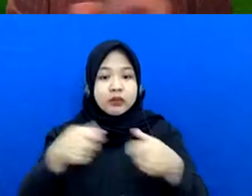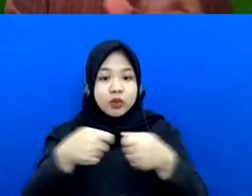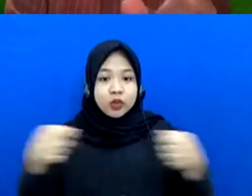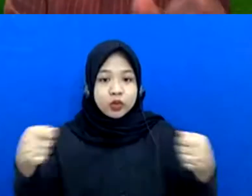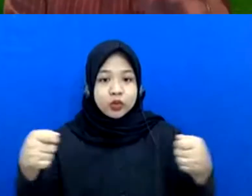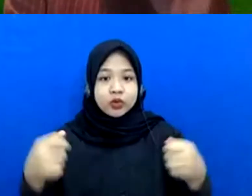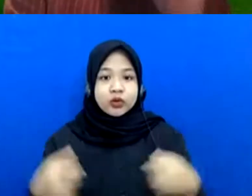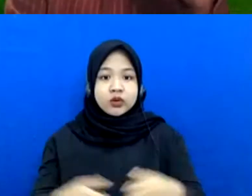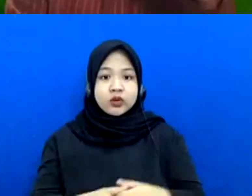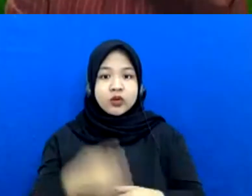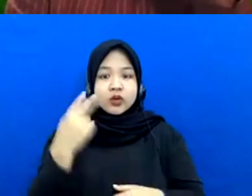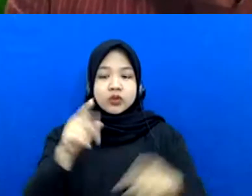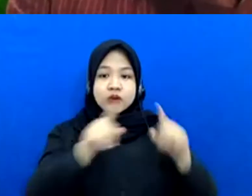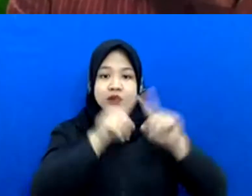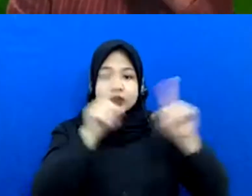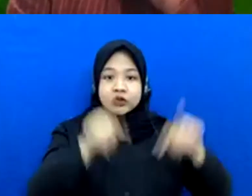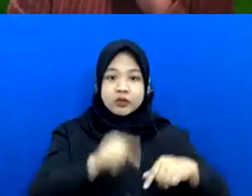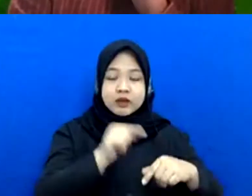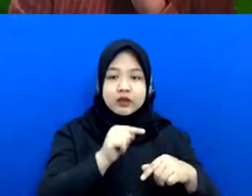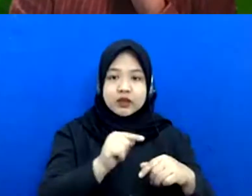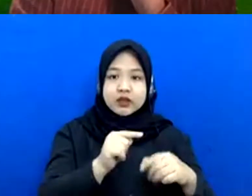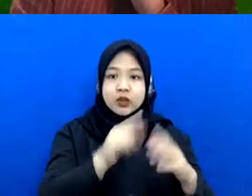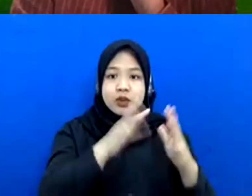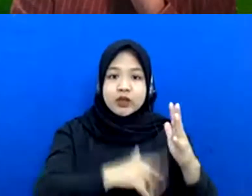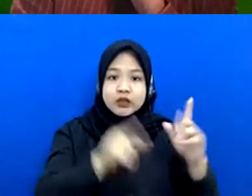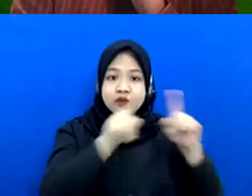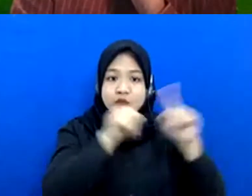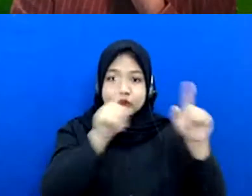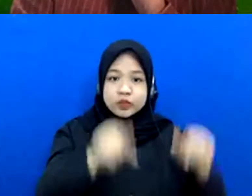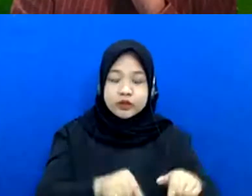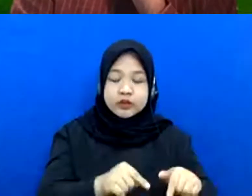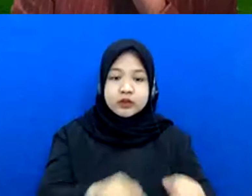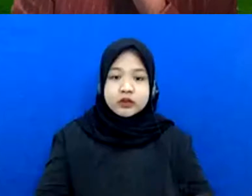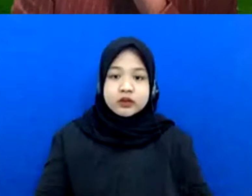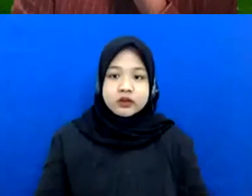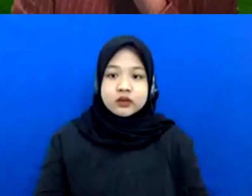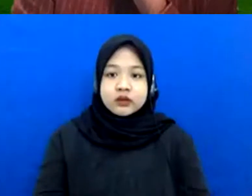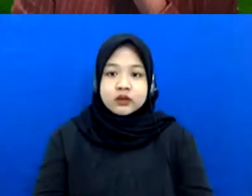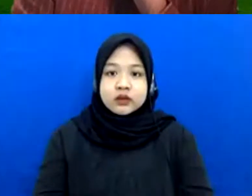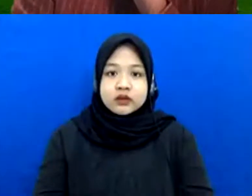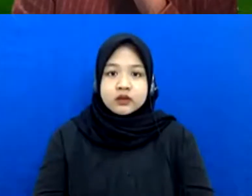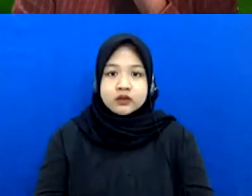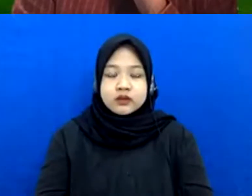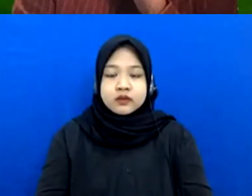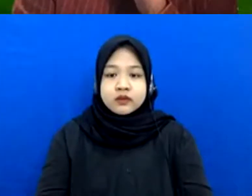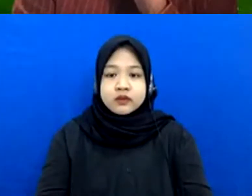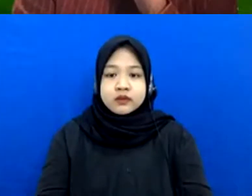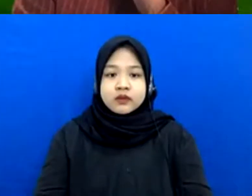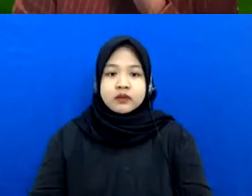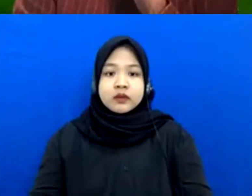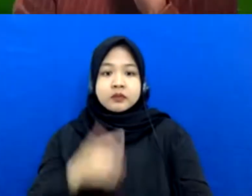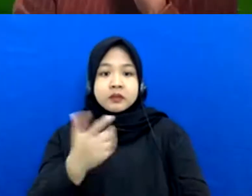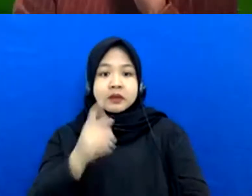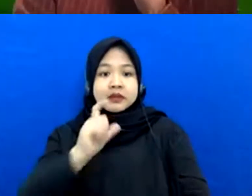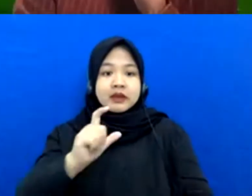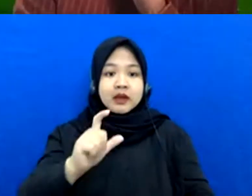Of the instrument, the quantitative instrument, the survey? Do you know what the technical adequacy? What's the alpha,